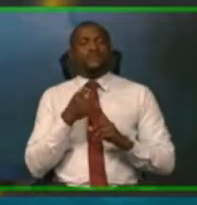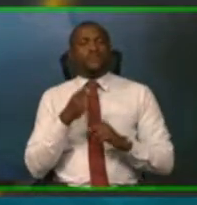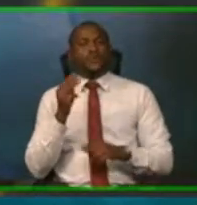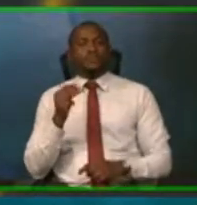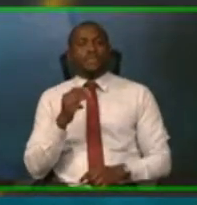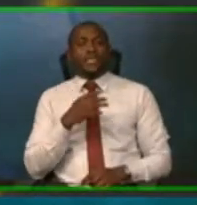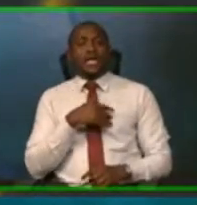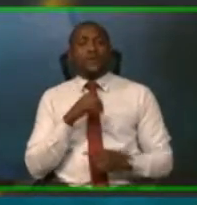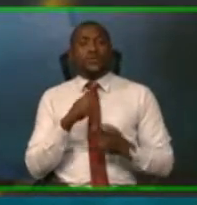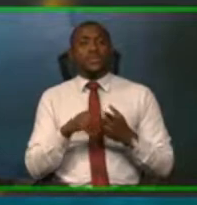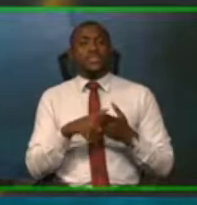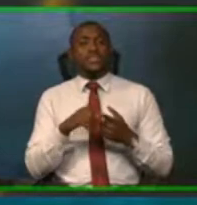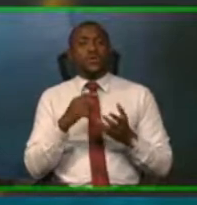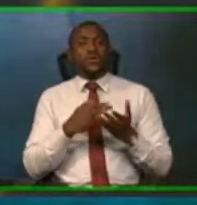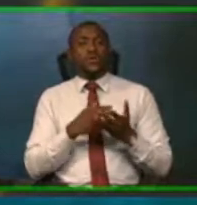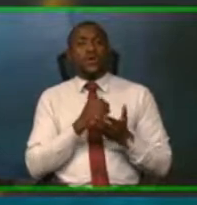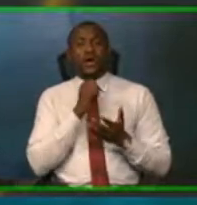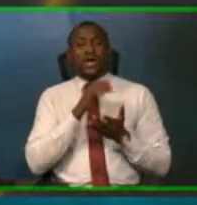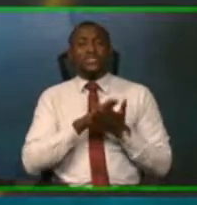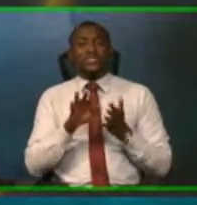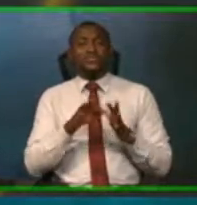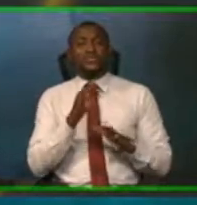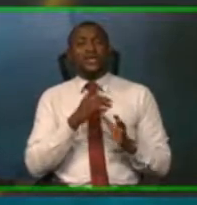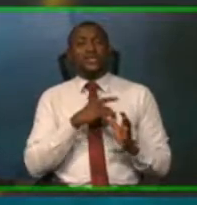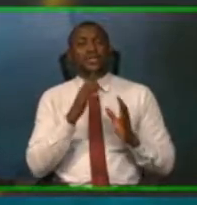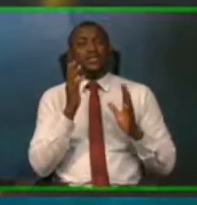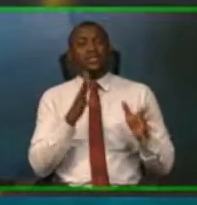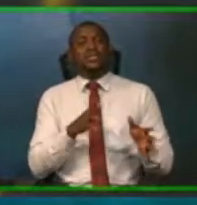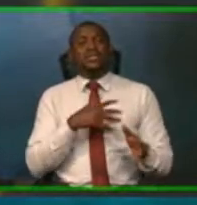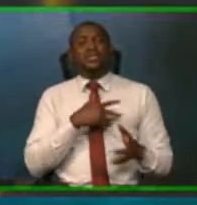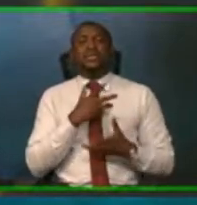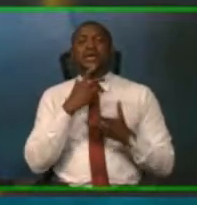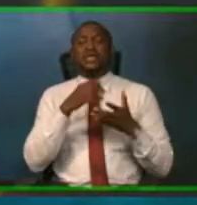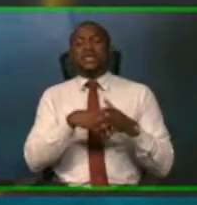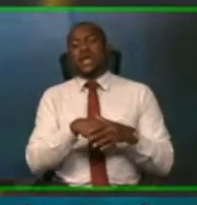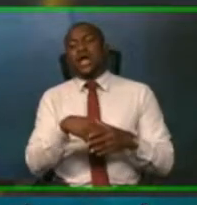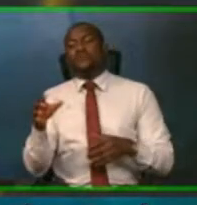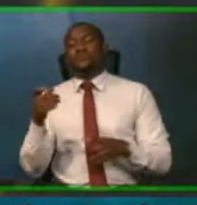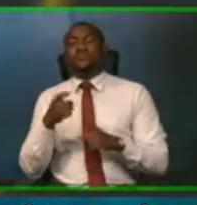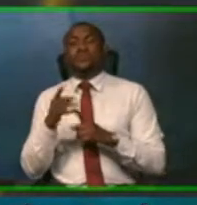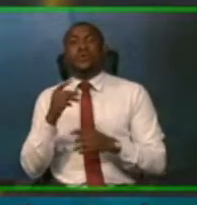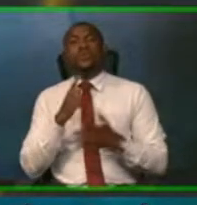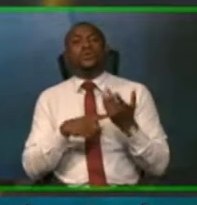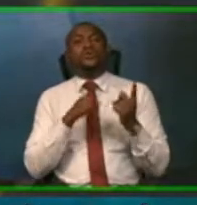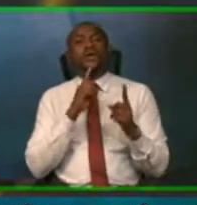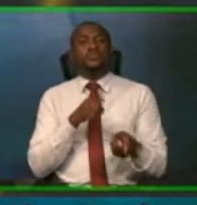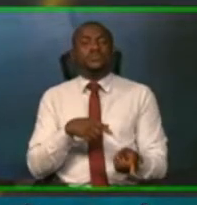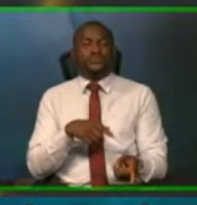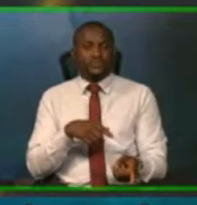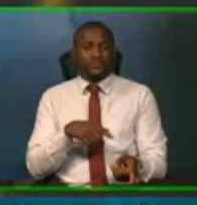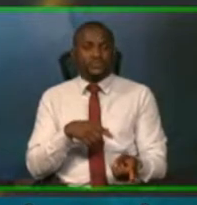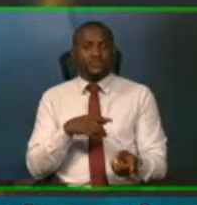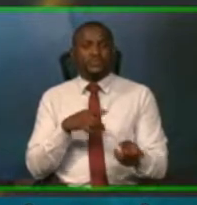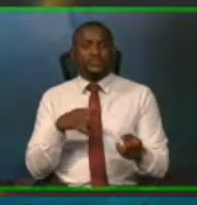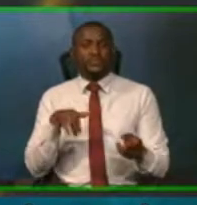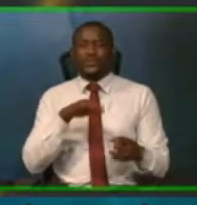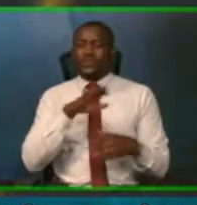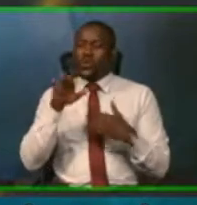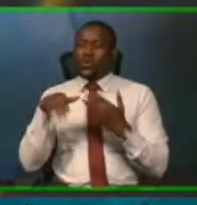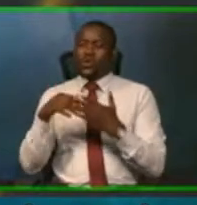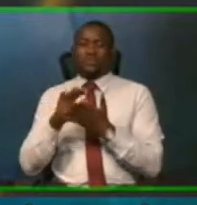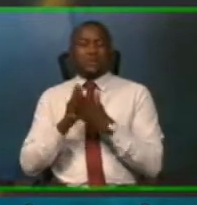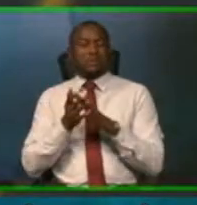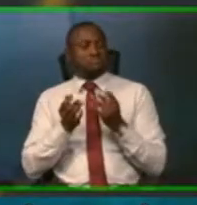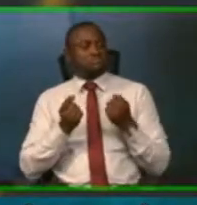the unclean spirit had turned him and cried with a loud voice, he came out of him. What was the result? The Bible says they were all